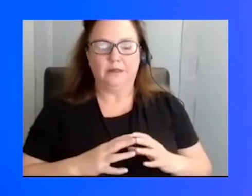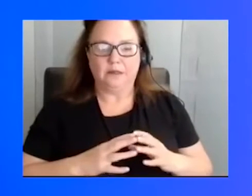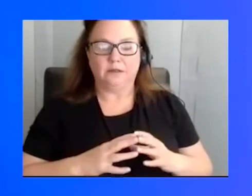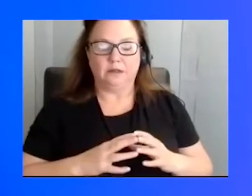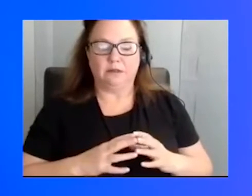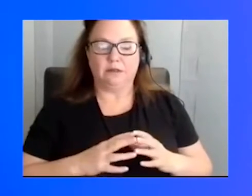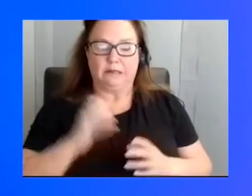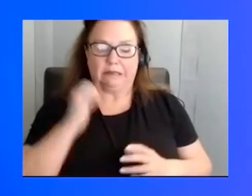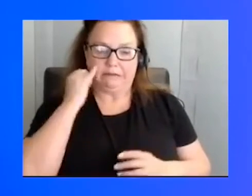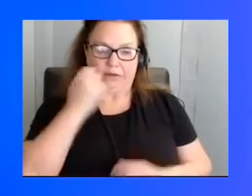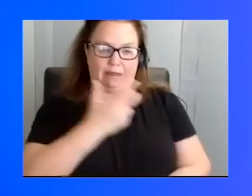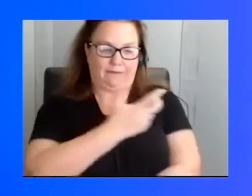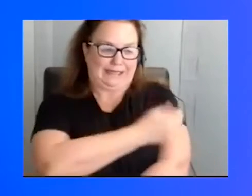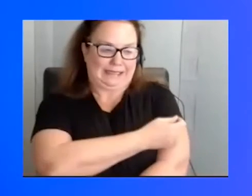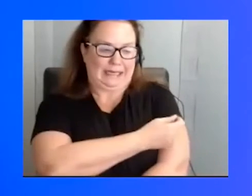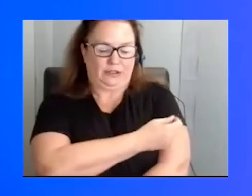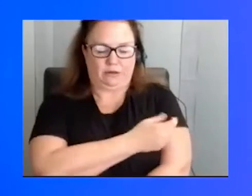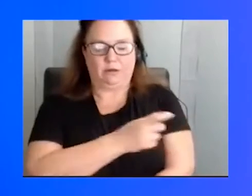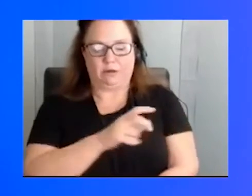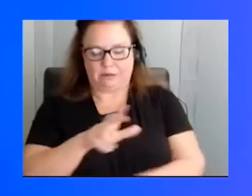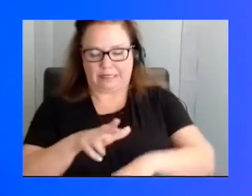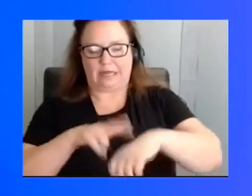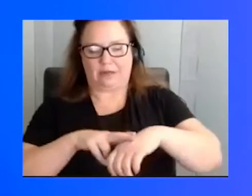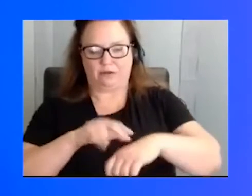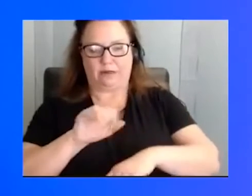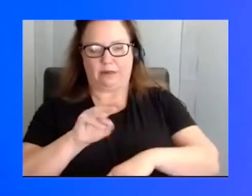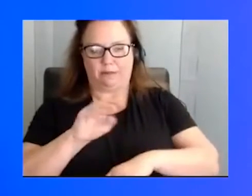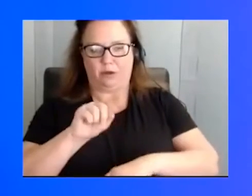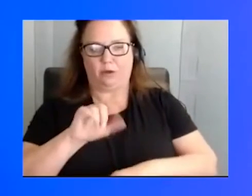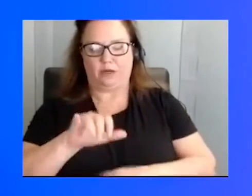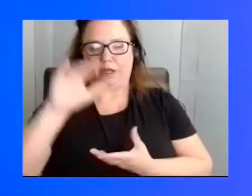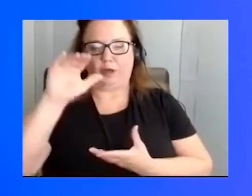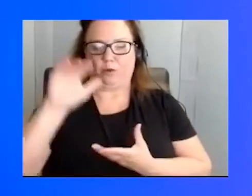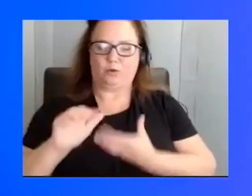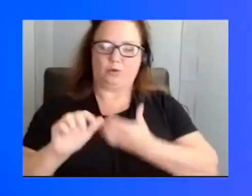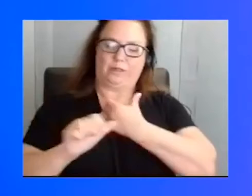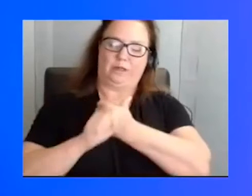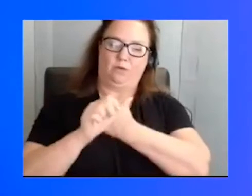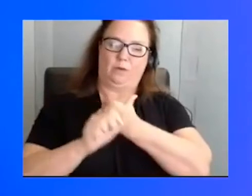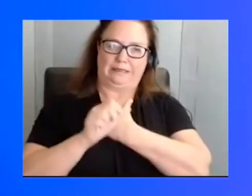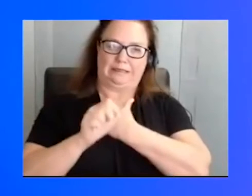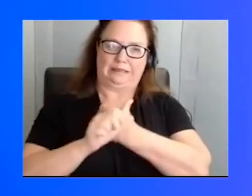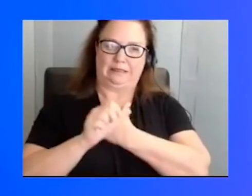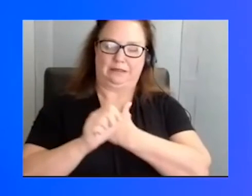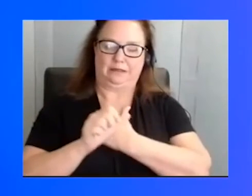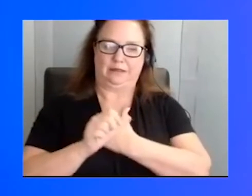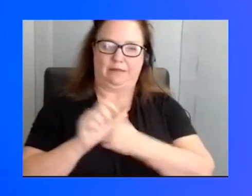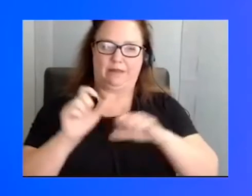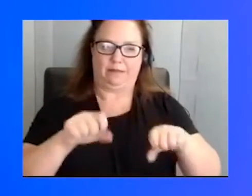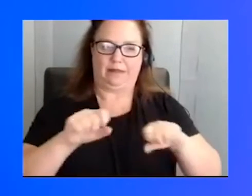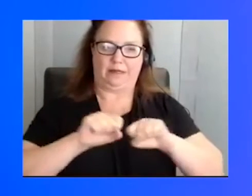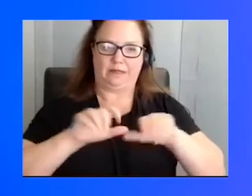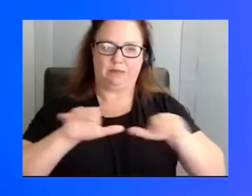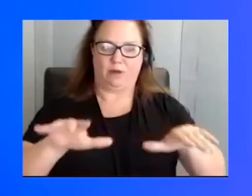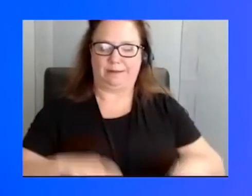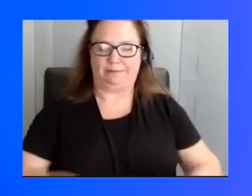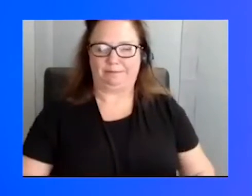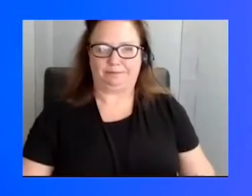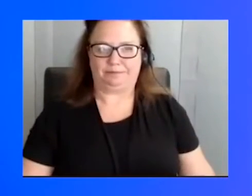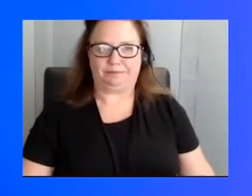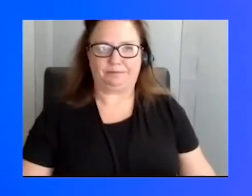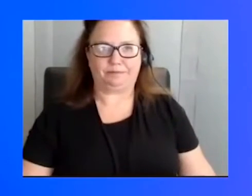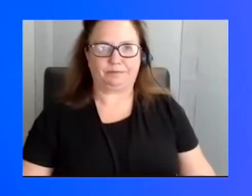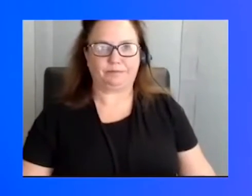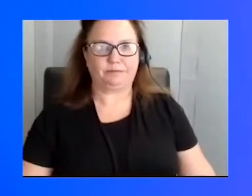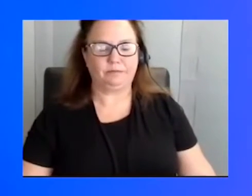or even some of that natural immunity, you are reducing that risk of somebody getting it and having the ability to spread it as well. And before we go to the